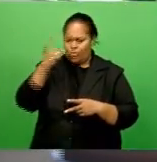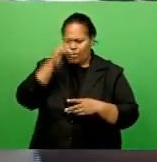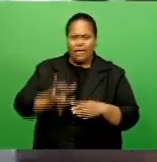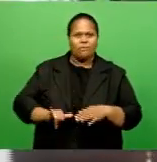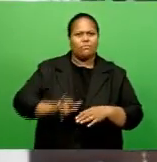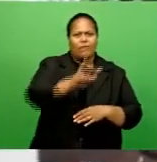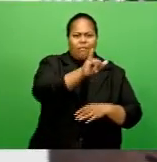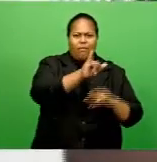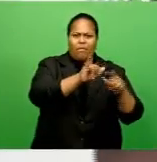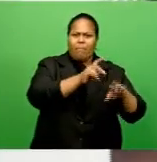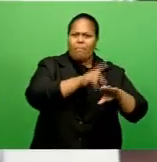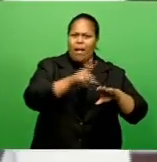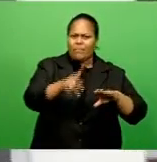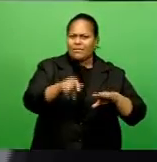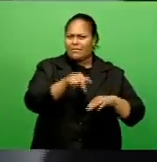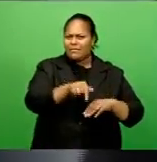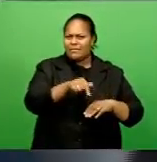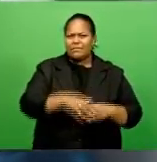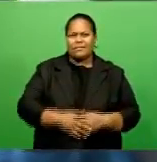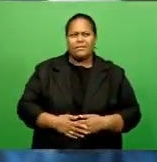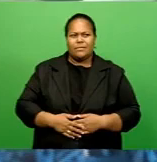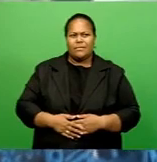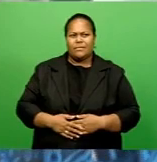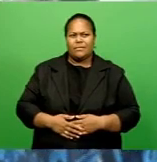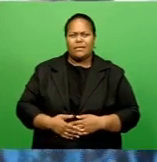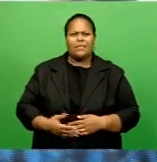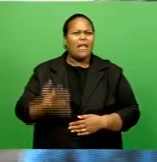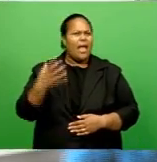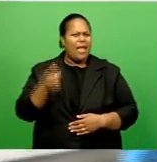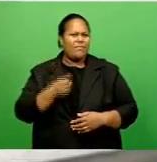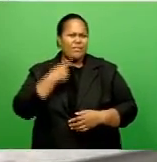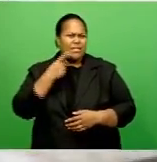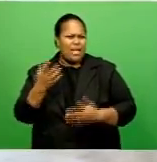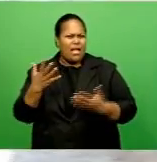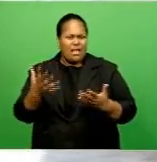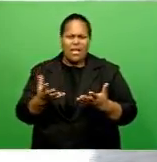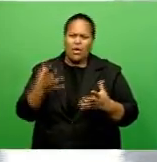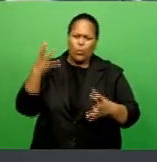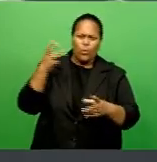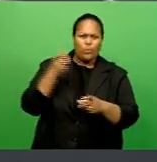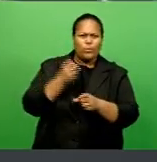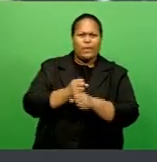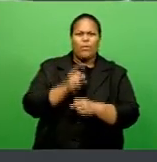6 parliamentarians and Prakash allegedly claimed a combined total of